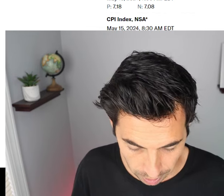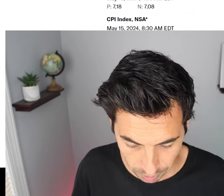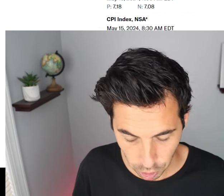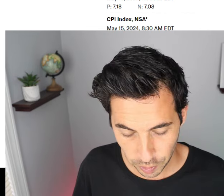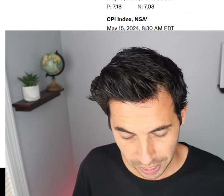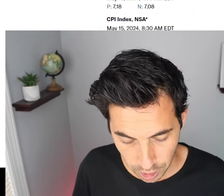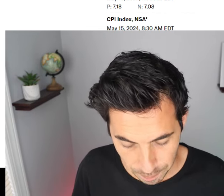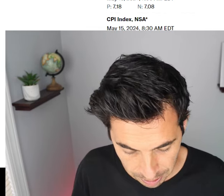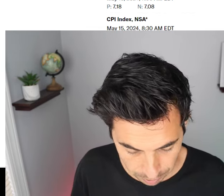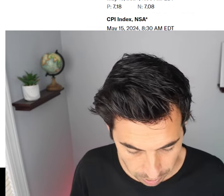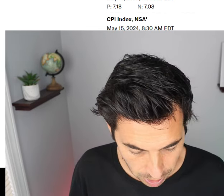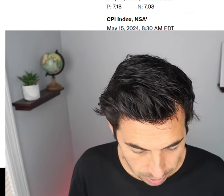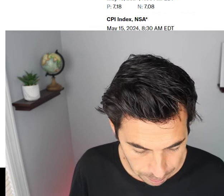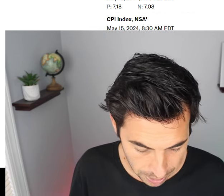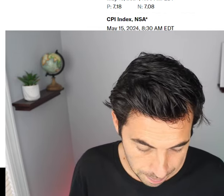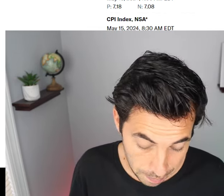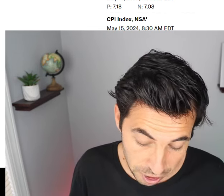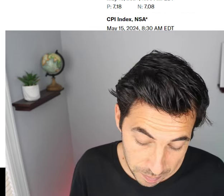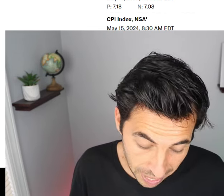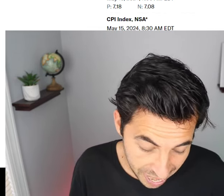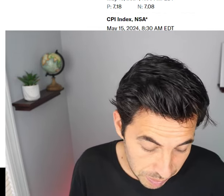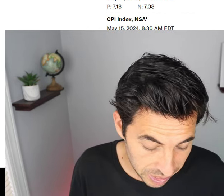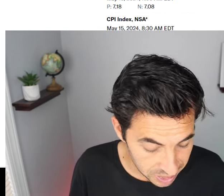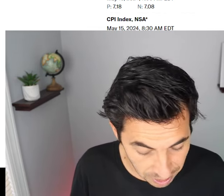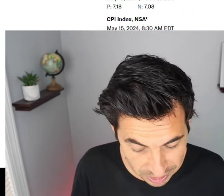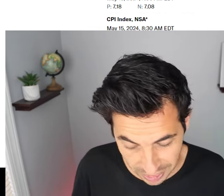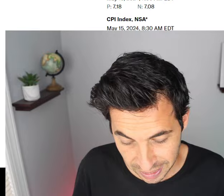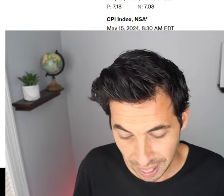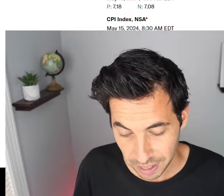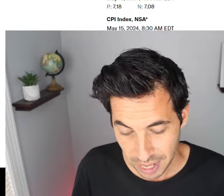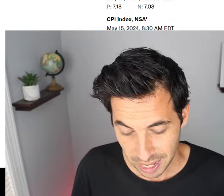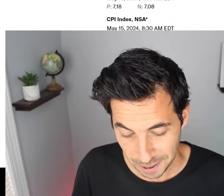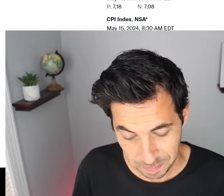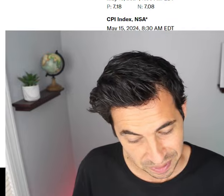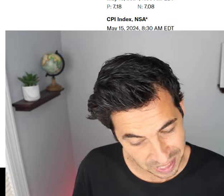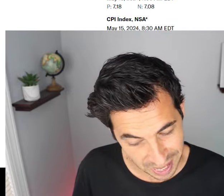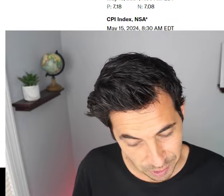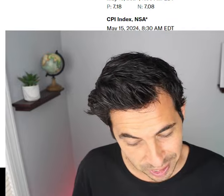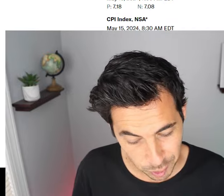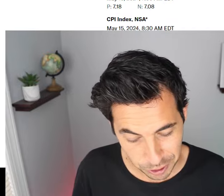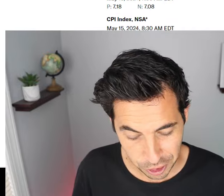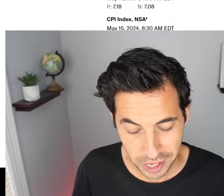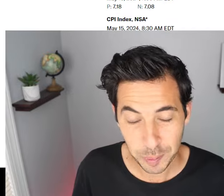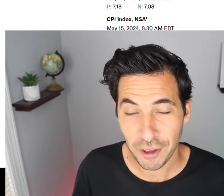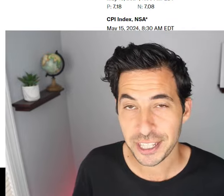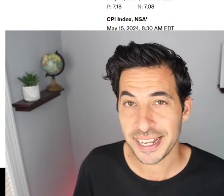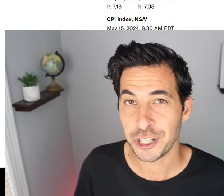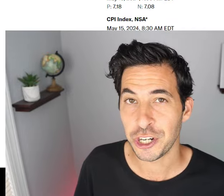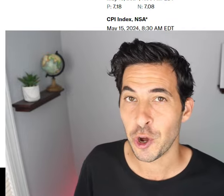the lower income people, but maybe there could be a hybrid, something like that. Anyways, what are your